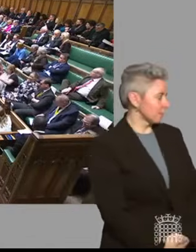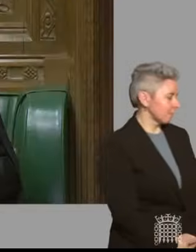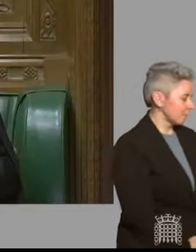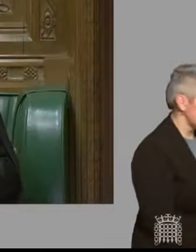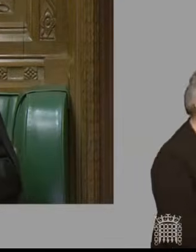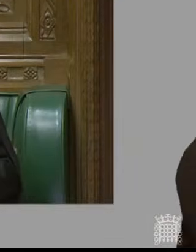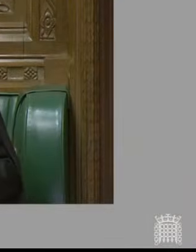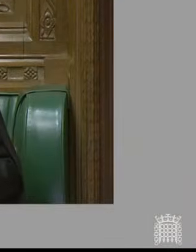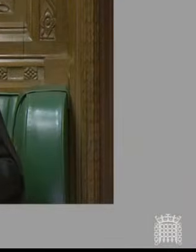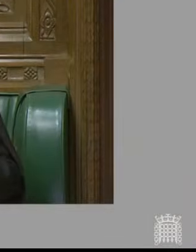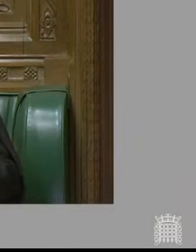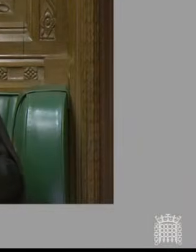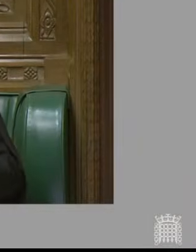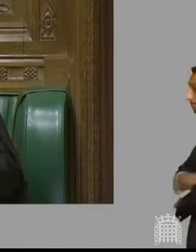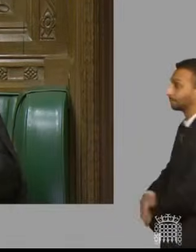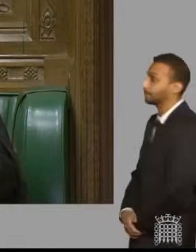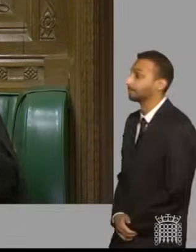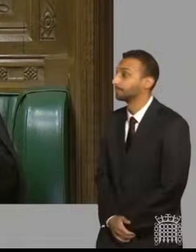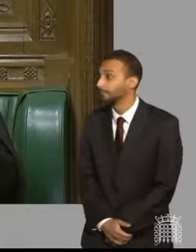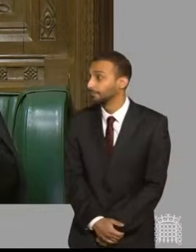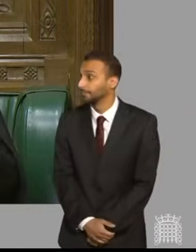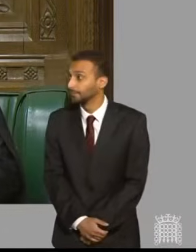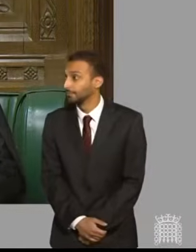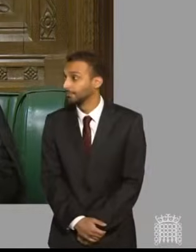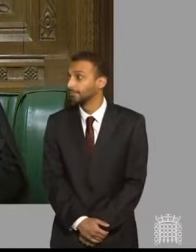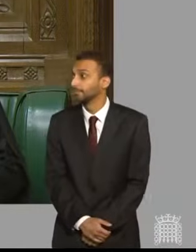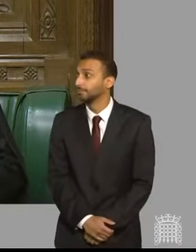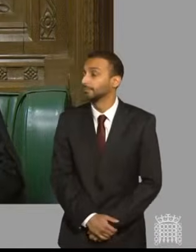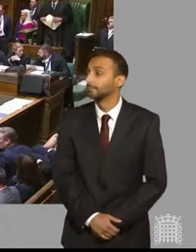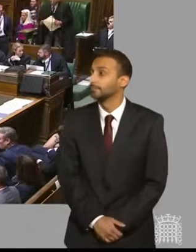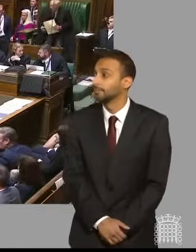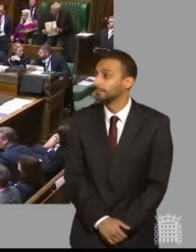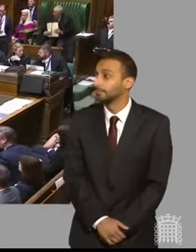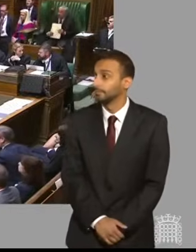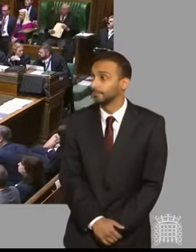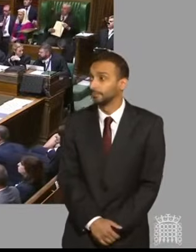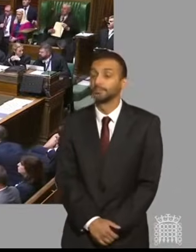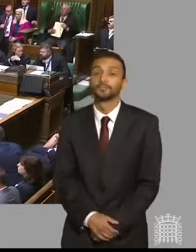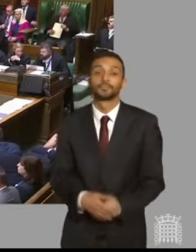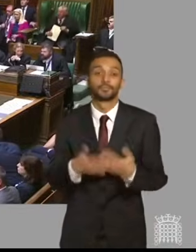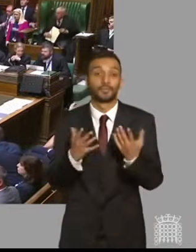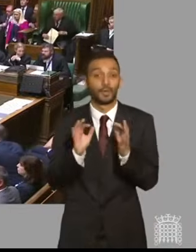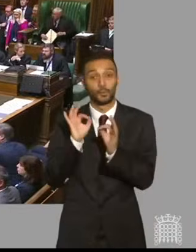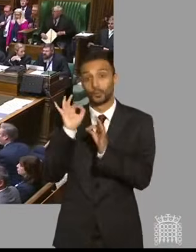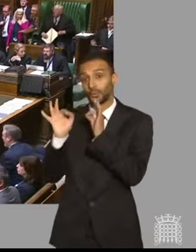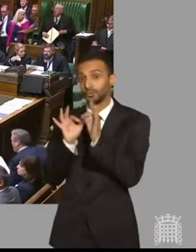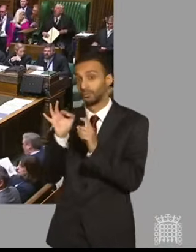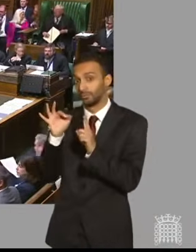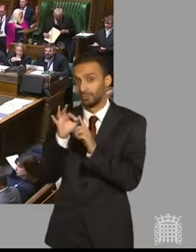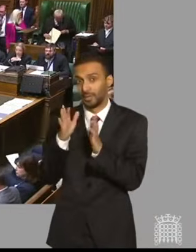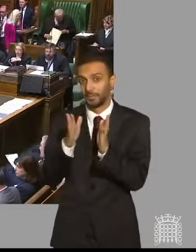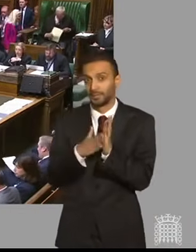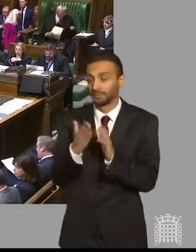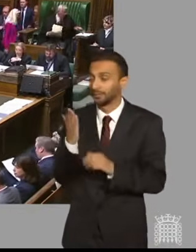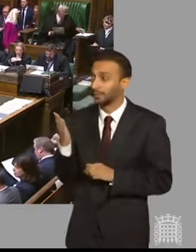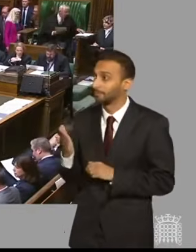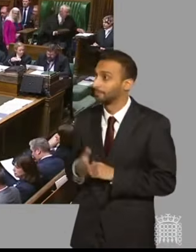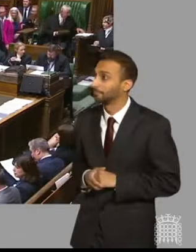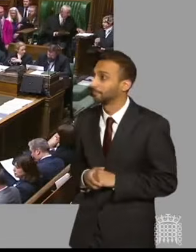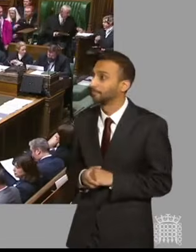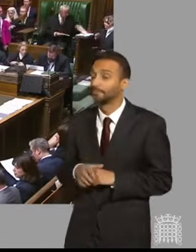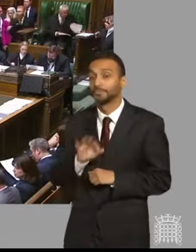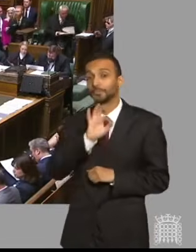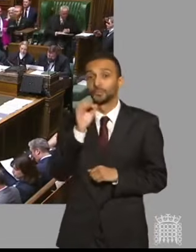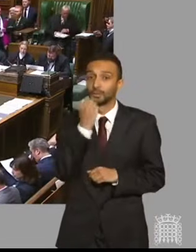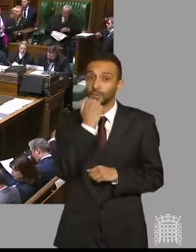We now come to questions to the Prime Minister. Sarah Dines. Number one, Mr. Speaker. Right.